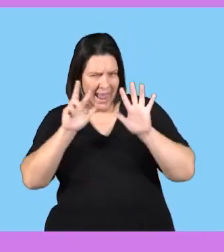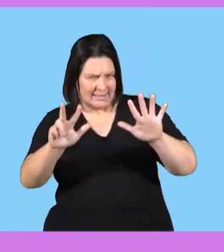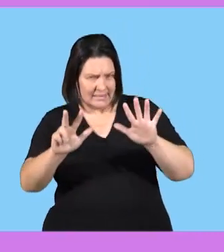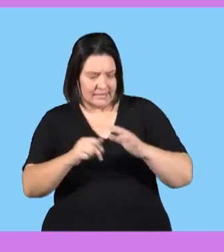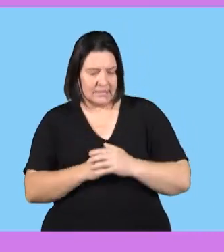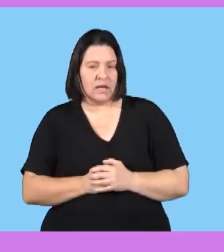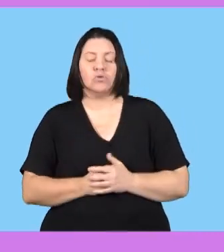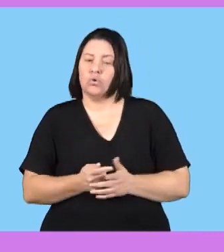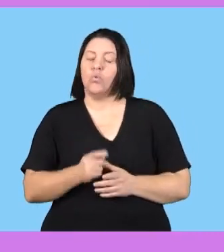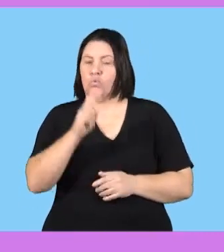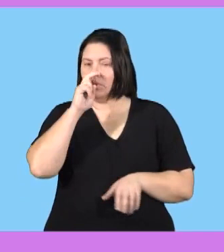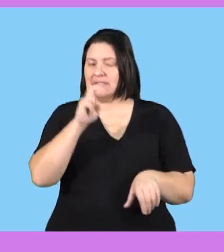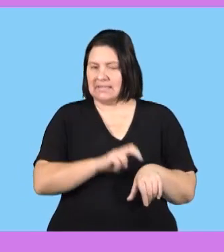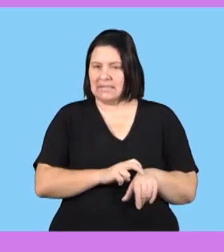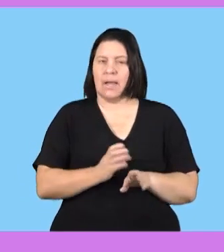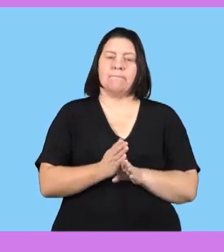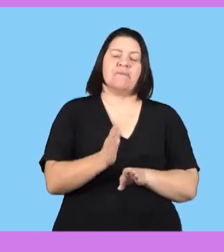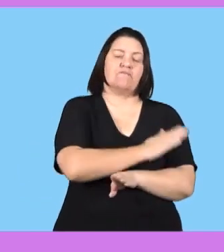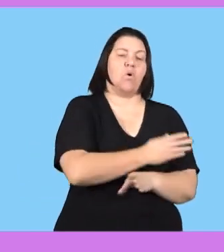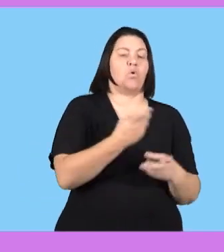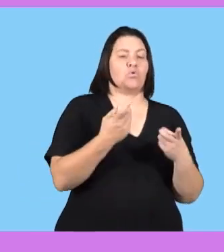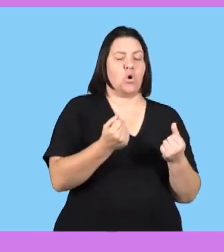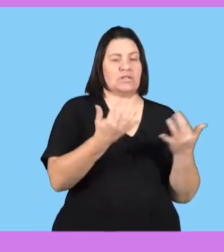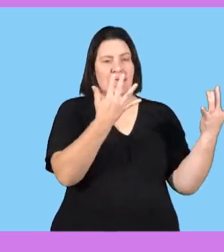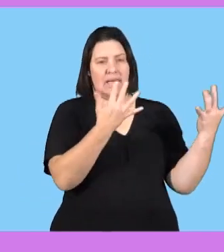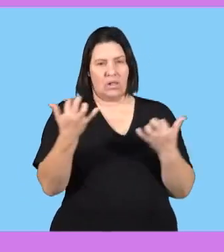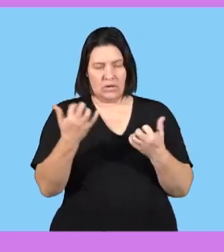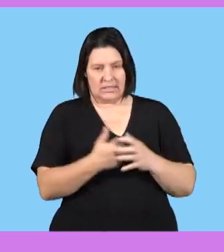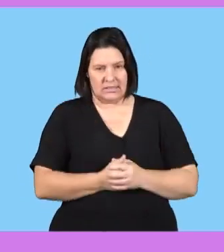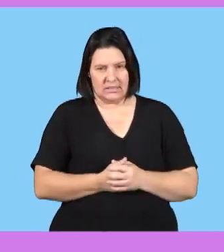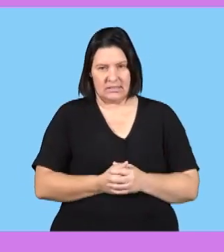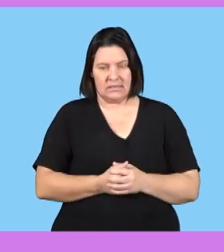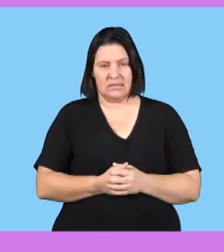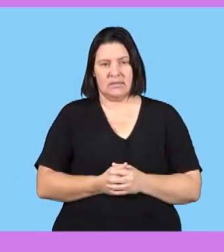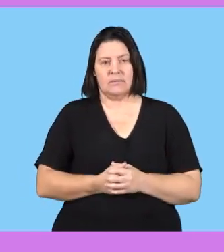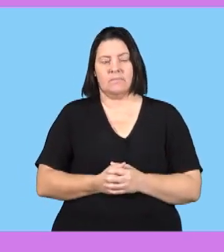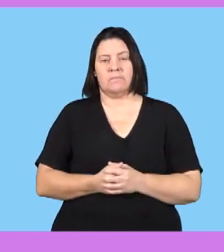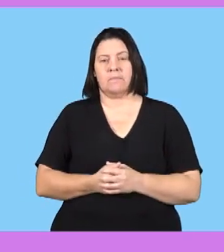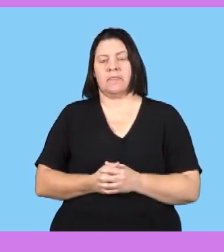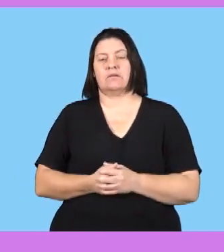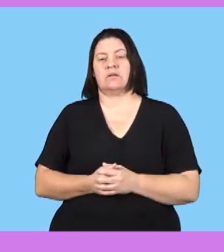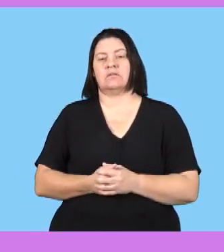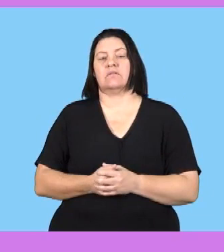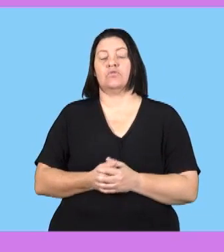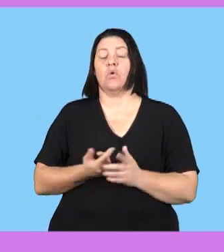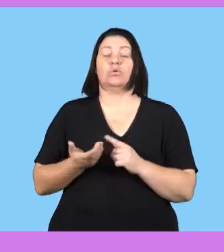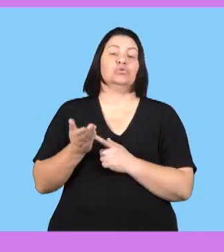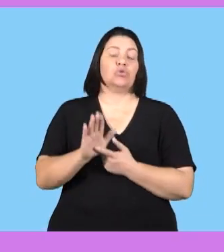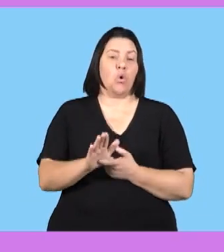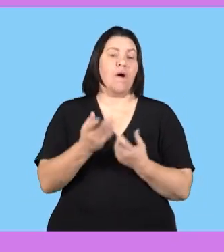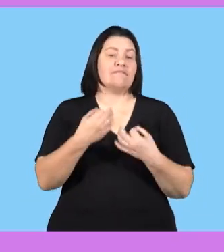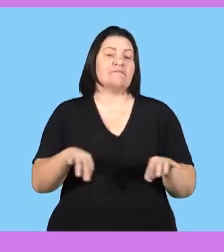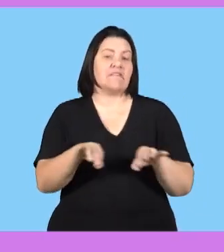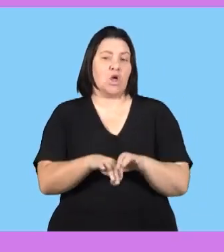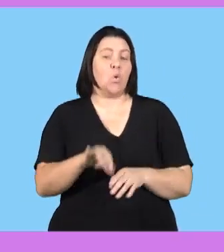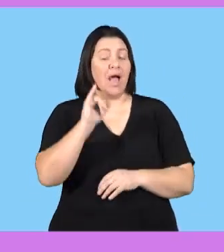that the value of I is 8, you will need that previous cost that you've calculated, the 16 rand. So for us to